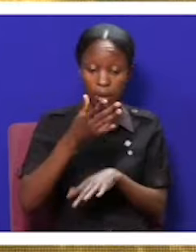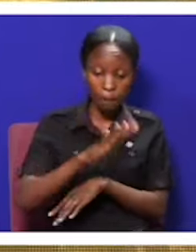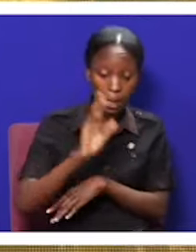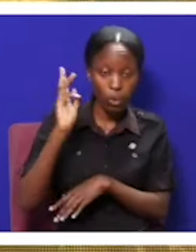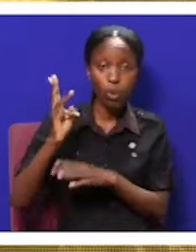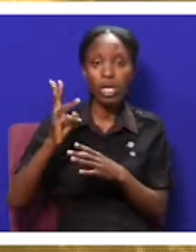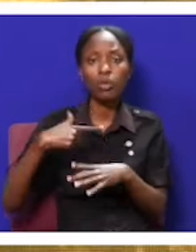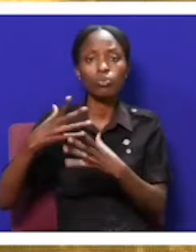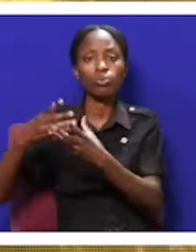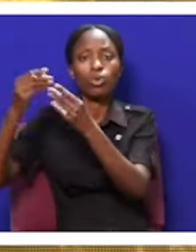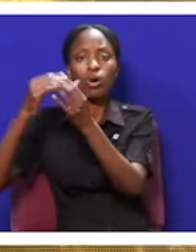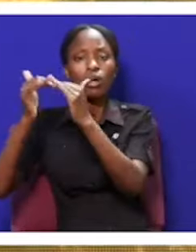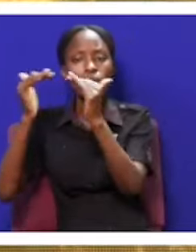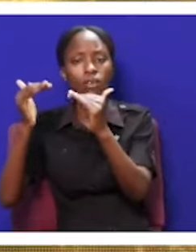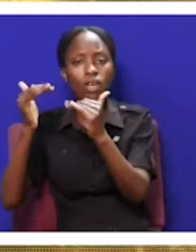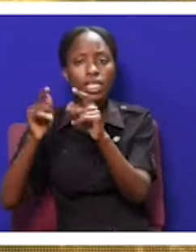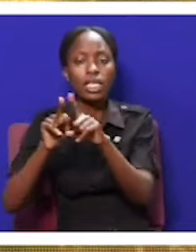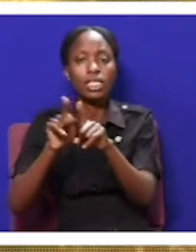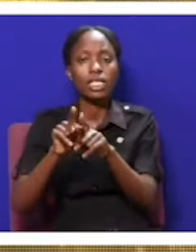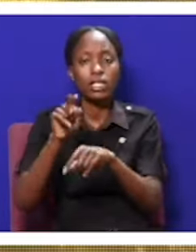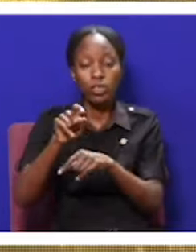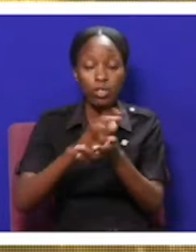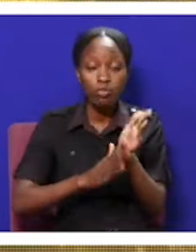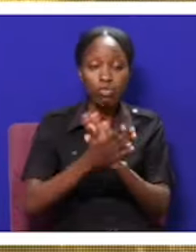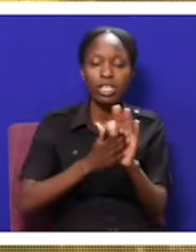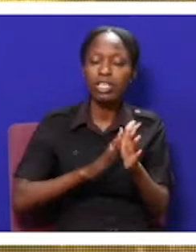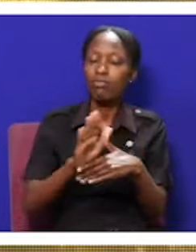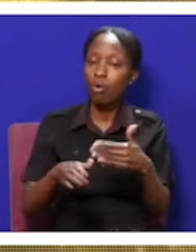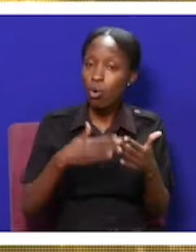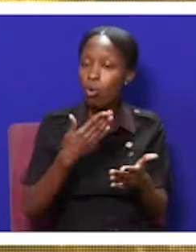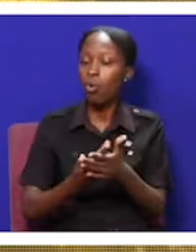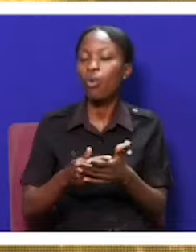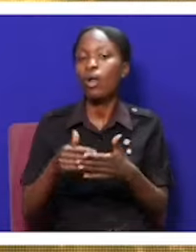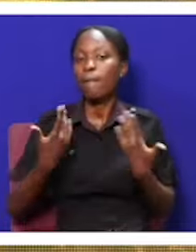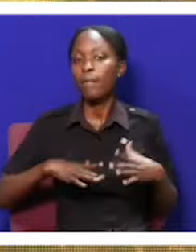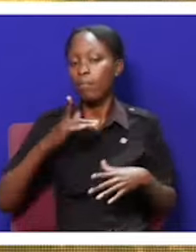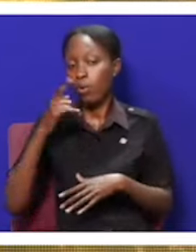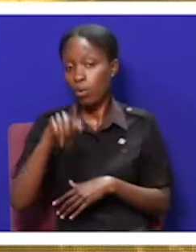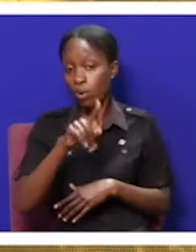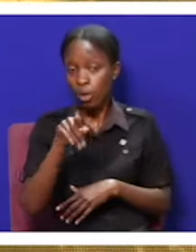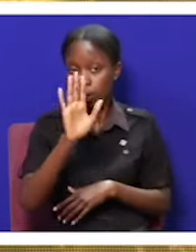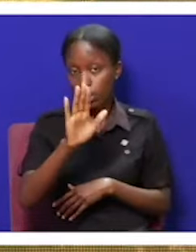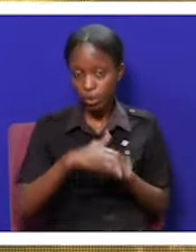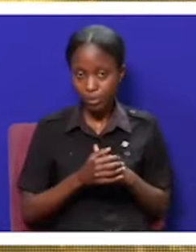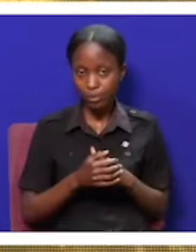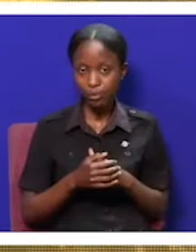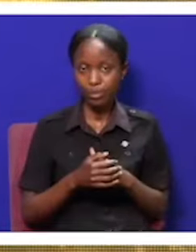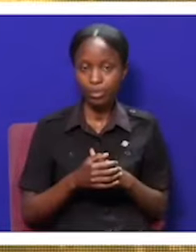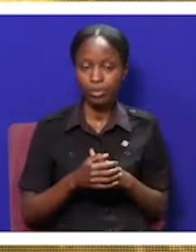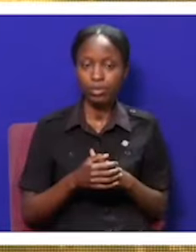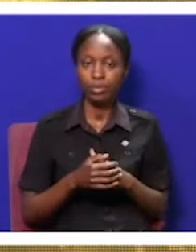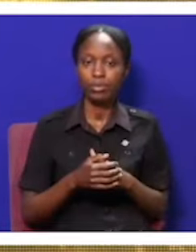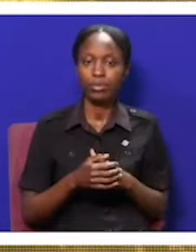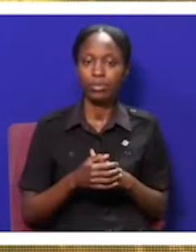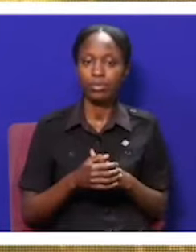take us home. Will he have forgiven your sins by the time he comes to take you home? So we need to be ready also for his coming. Eh?